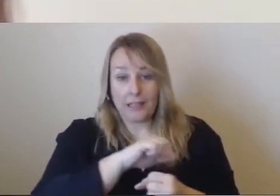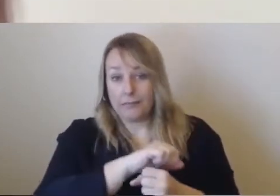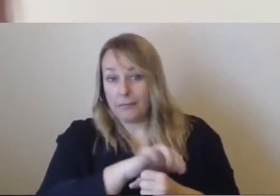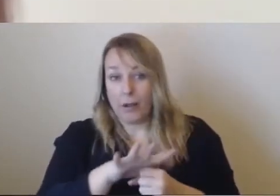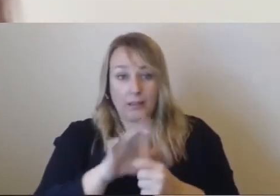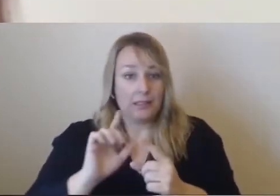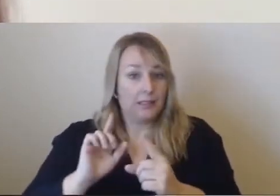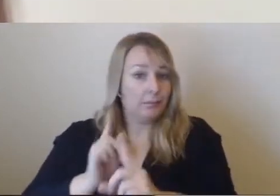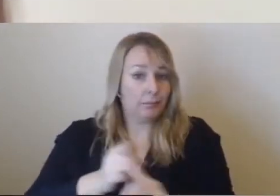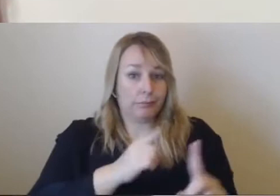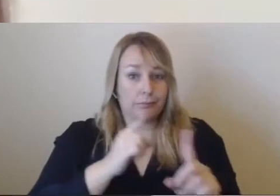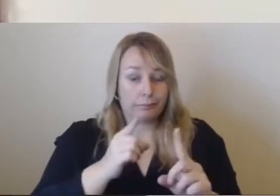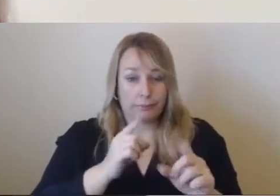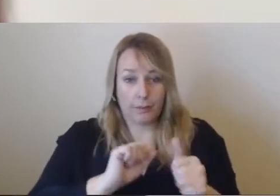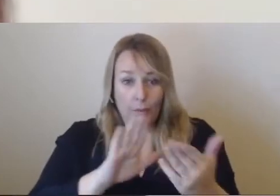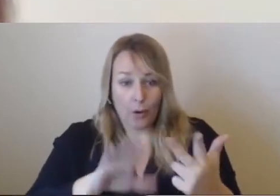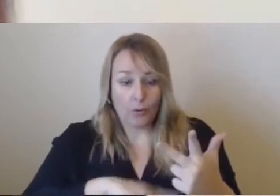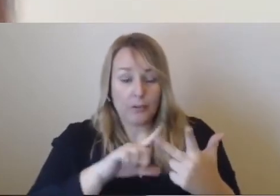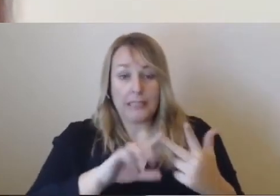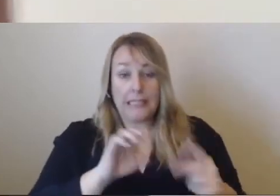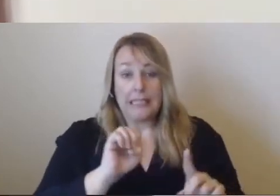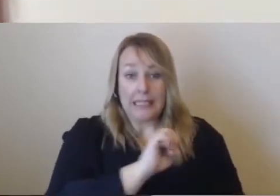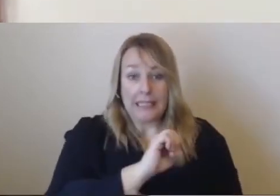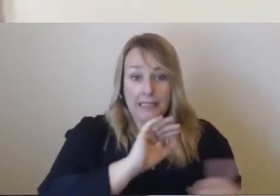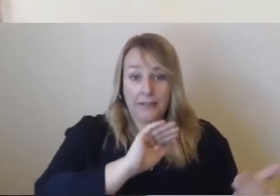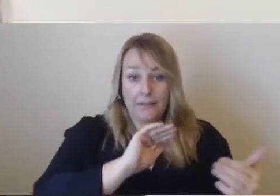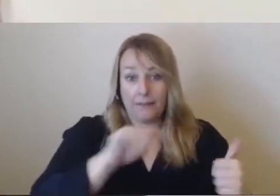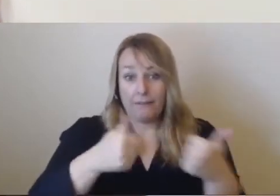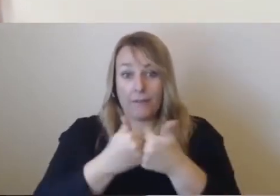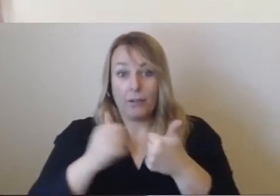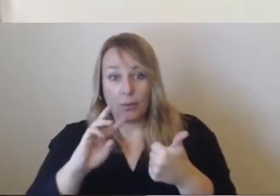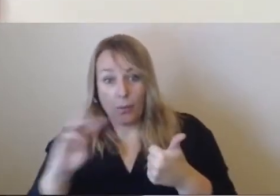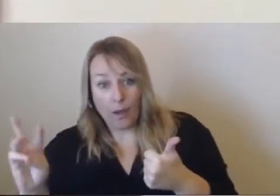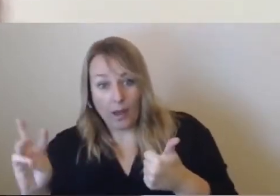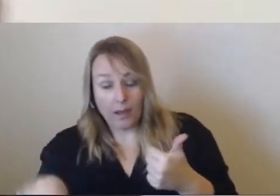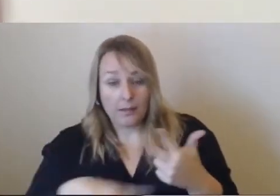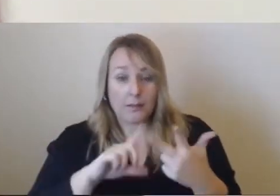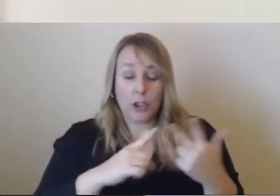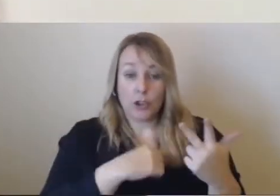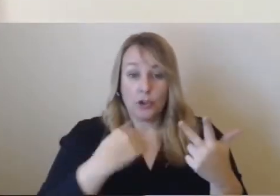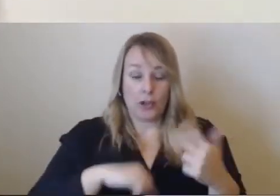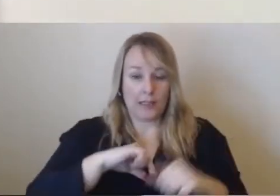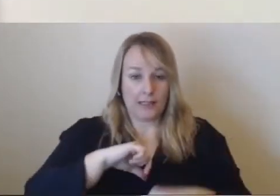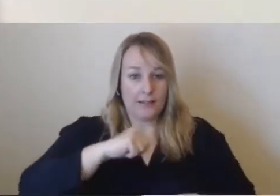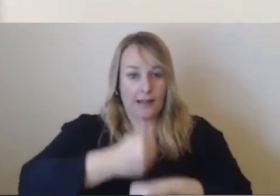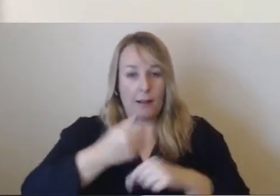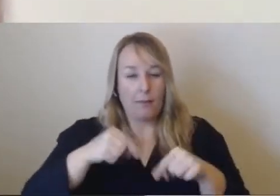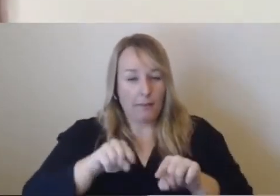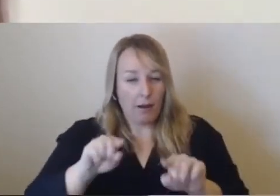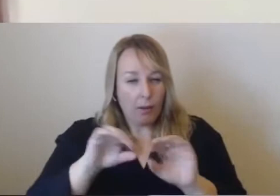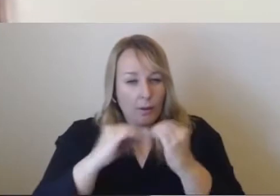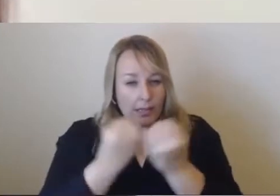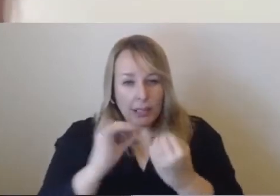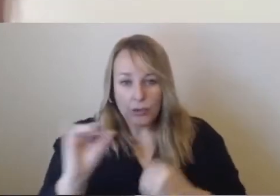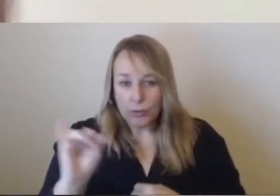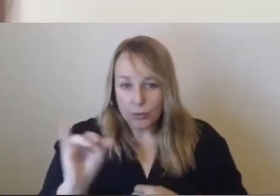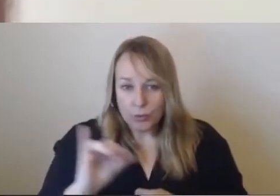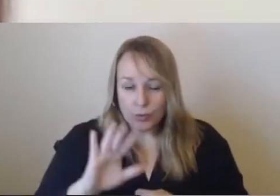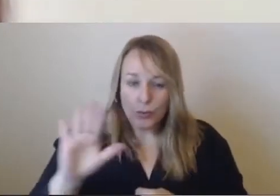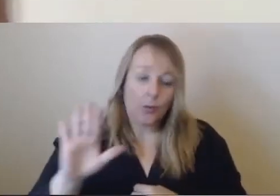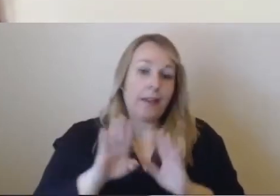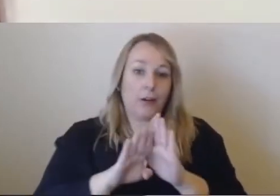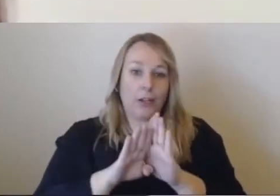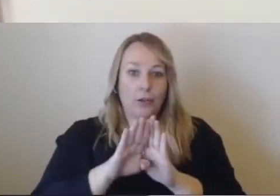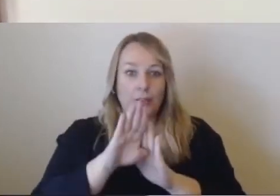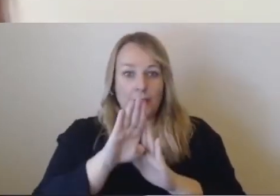its East and its West, China establishing parallel organizations, its increased assertiveness, economic